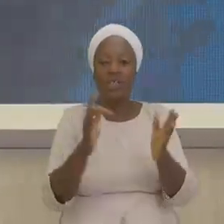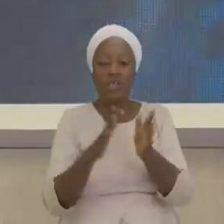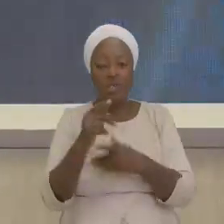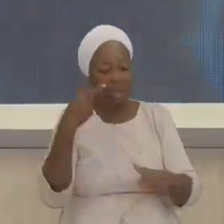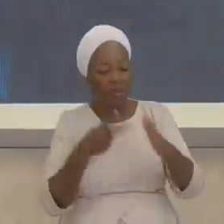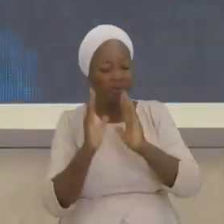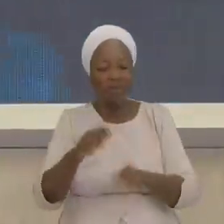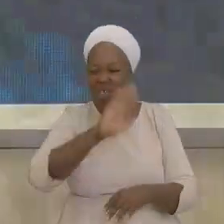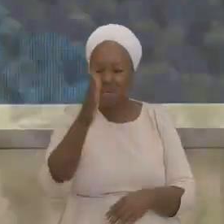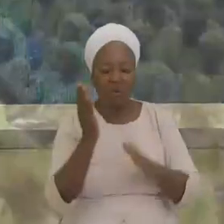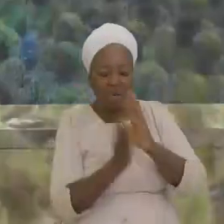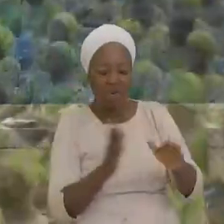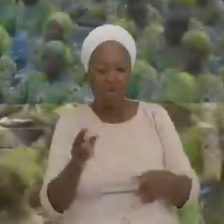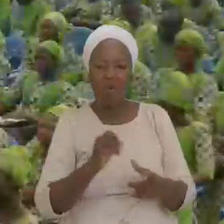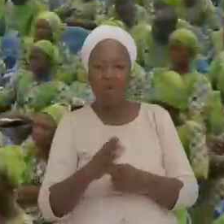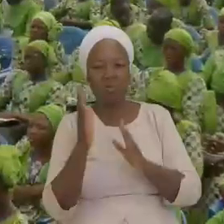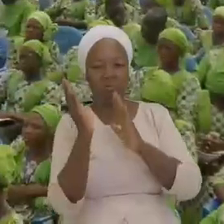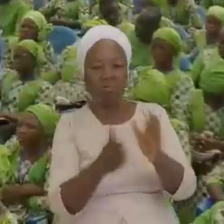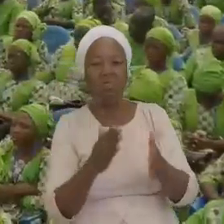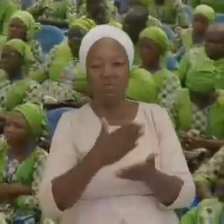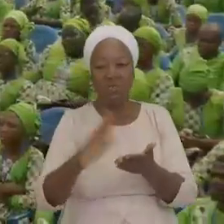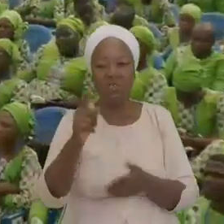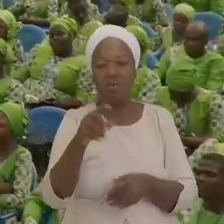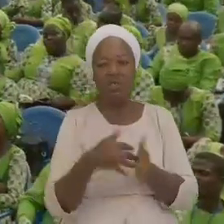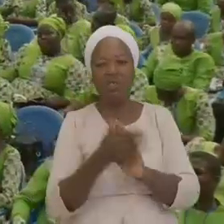he will never forsake you.